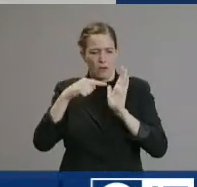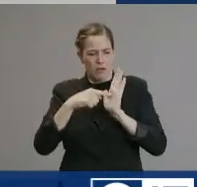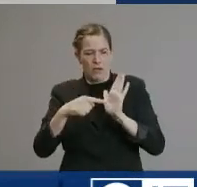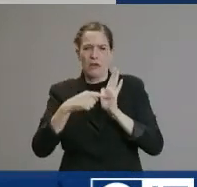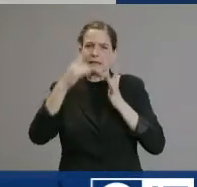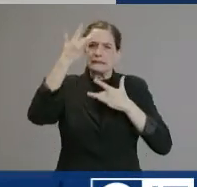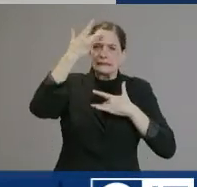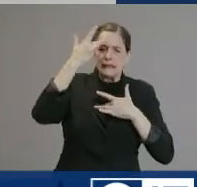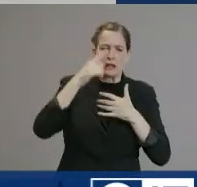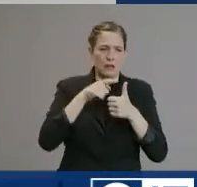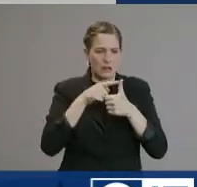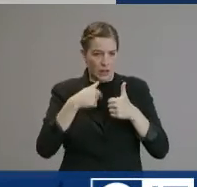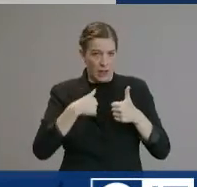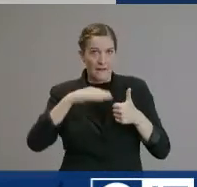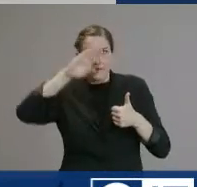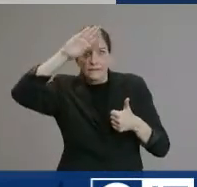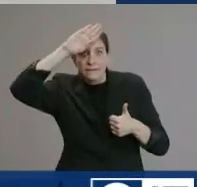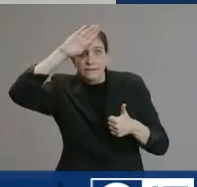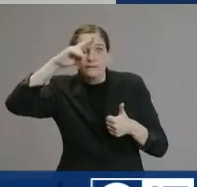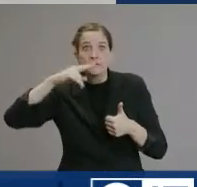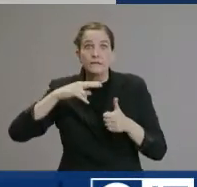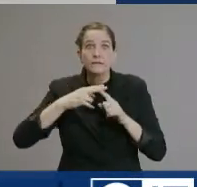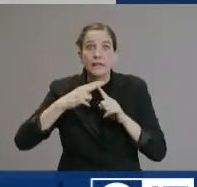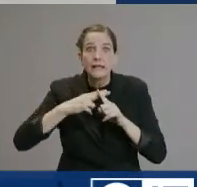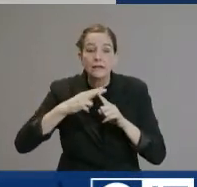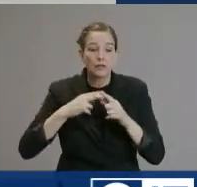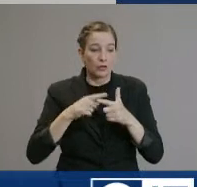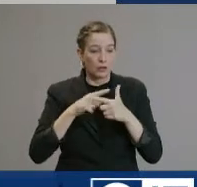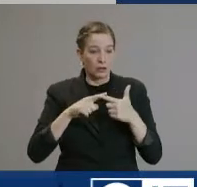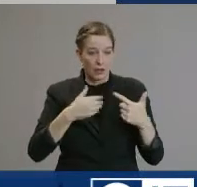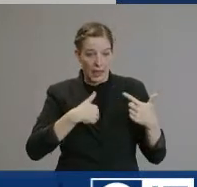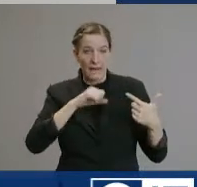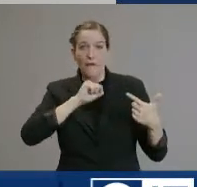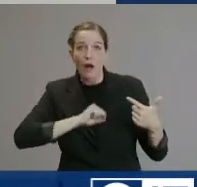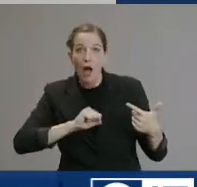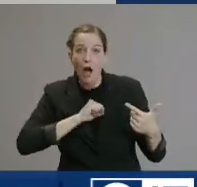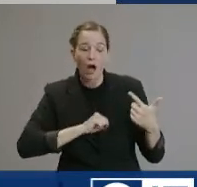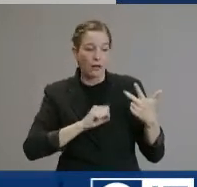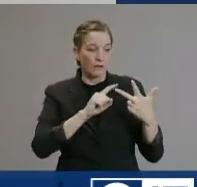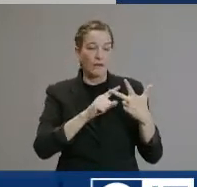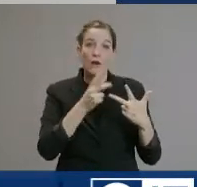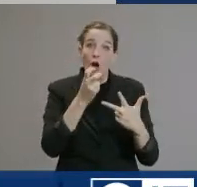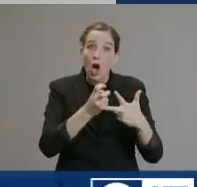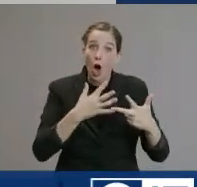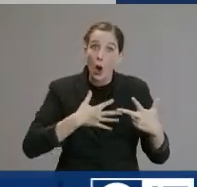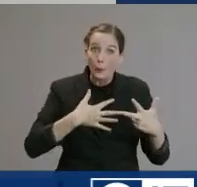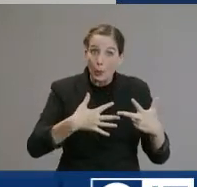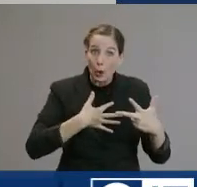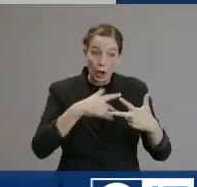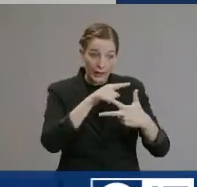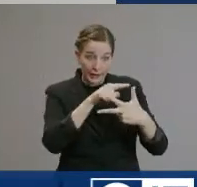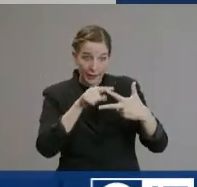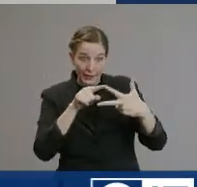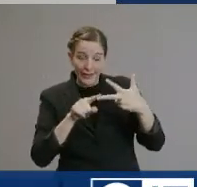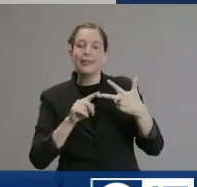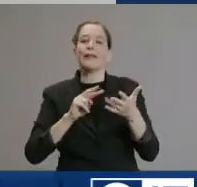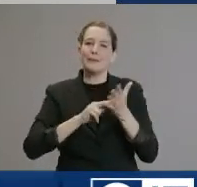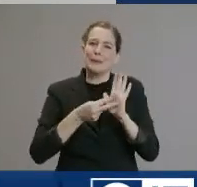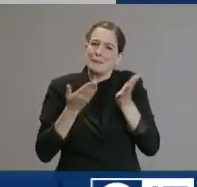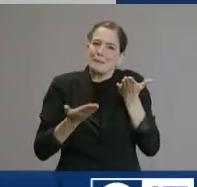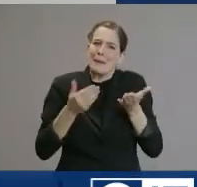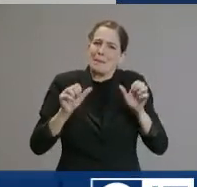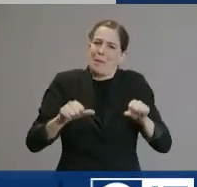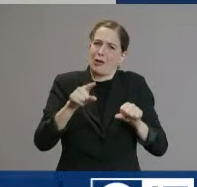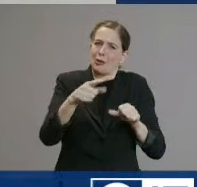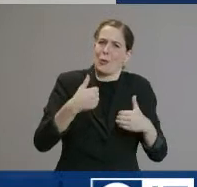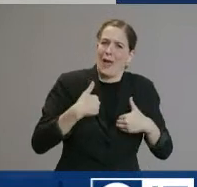cough, shortness of breath, those type of symptoms, because you may have COVID then. Okay, according to the Johns Hopkins numbers, we're also still